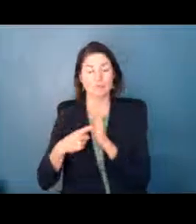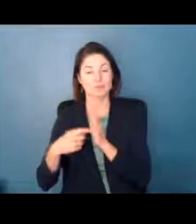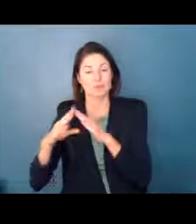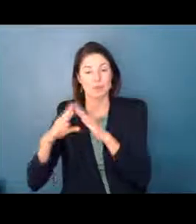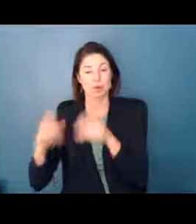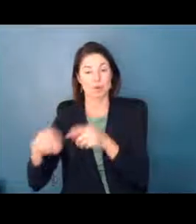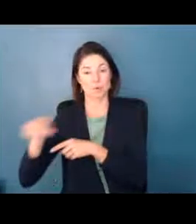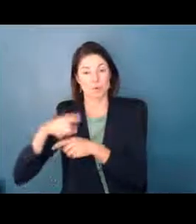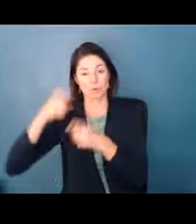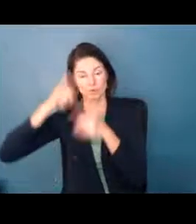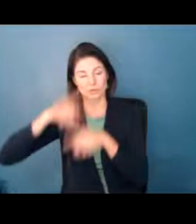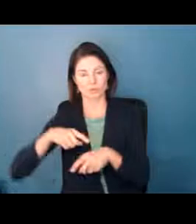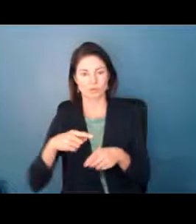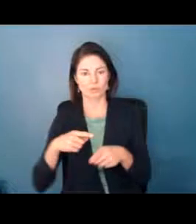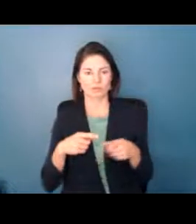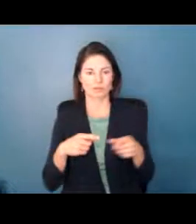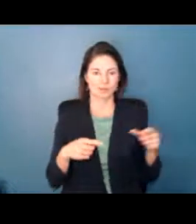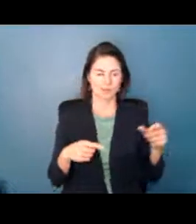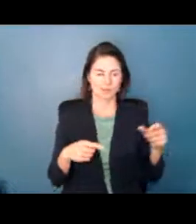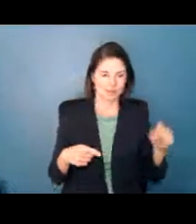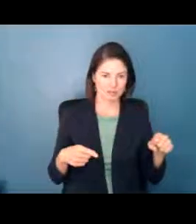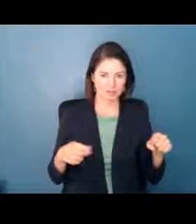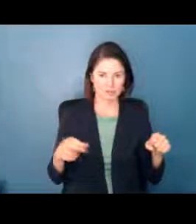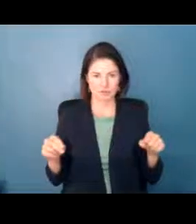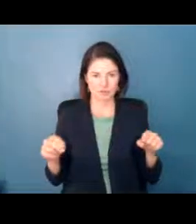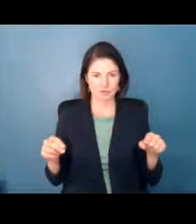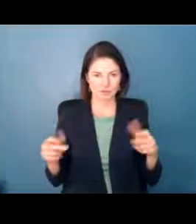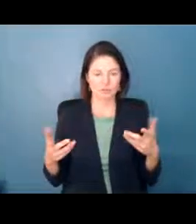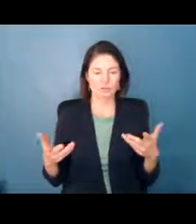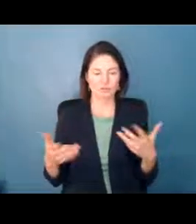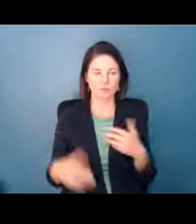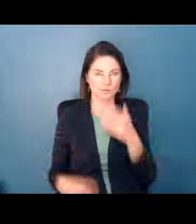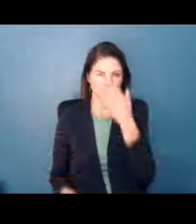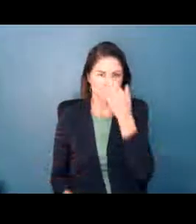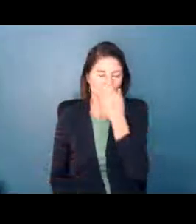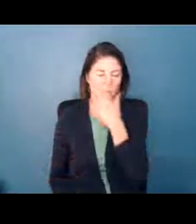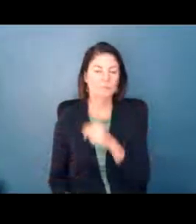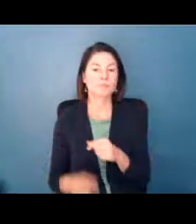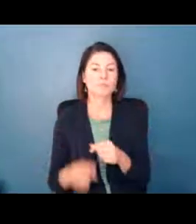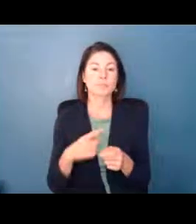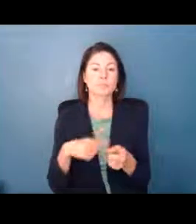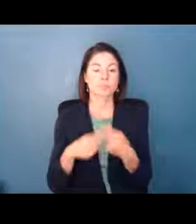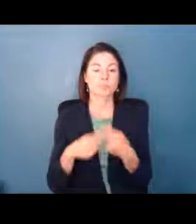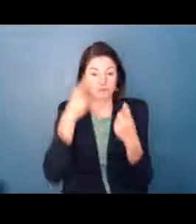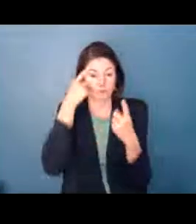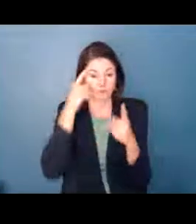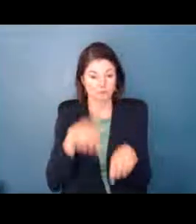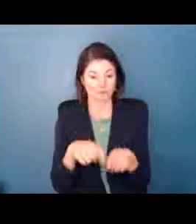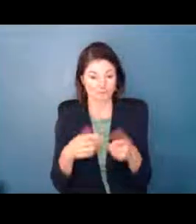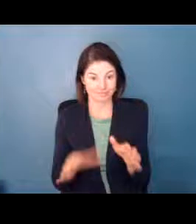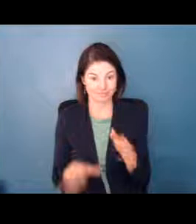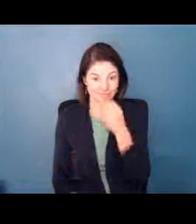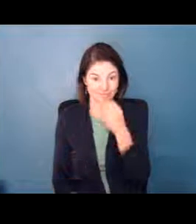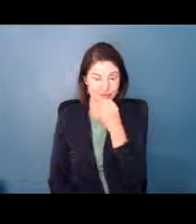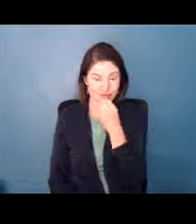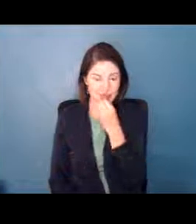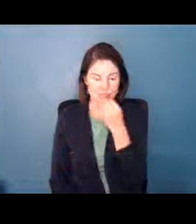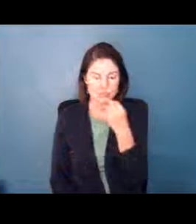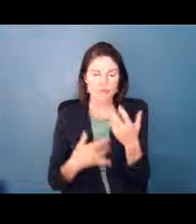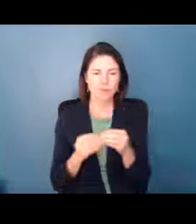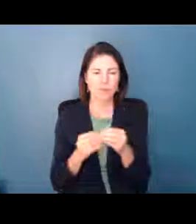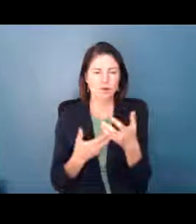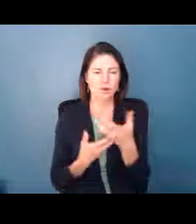and forth with the property owner, trying to secure that agreement. I think once we reach that stage, we will be more confident in